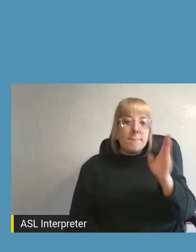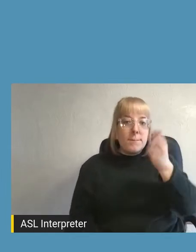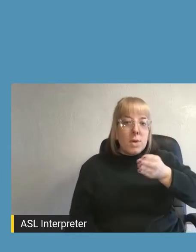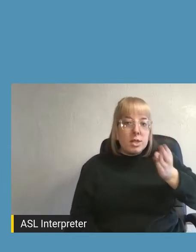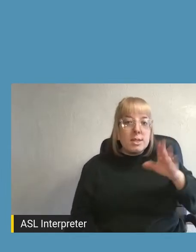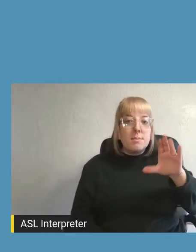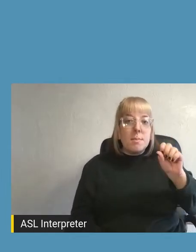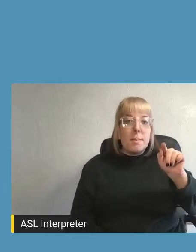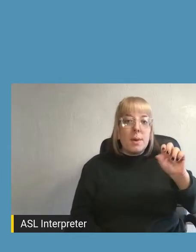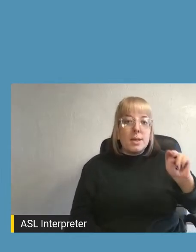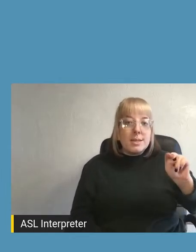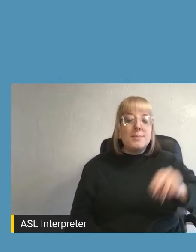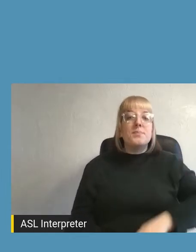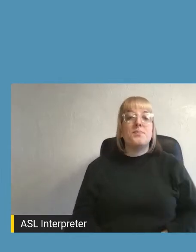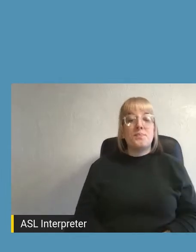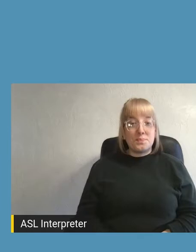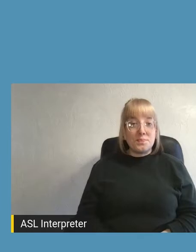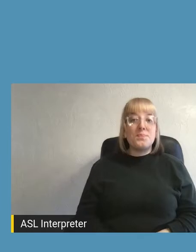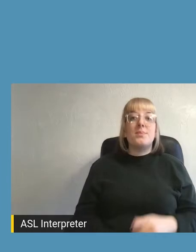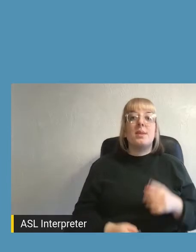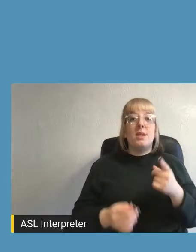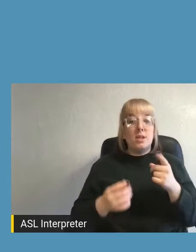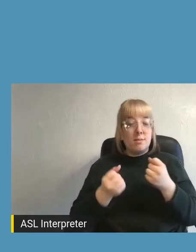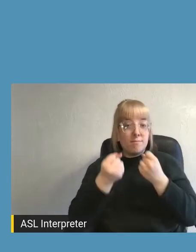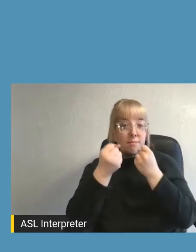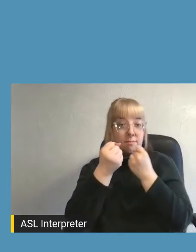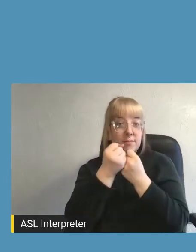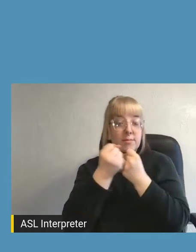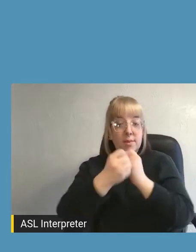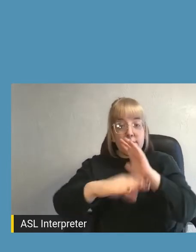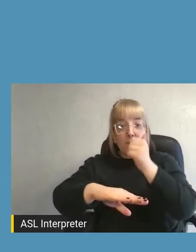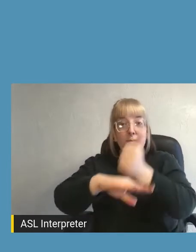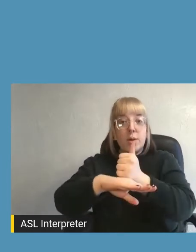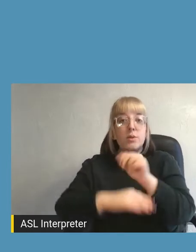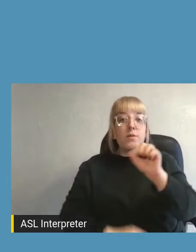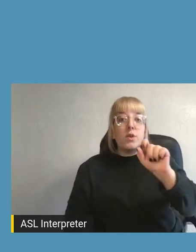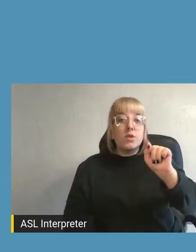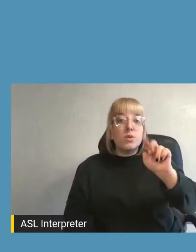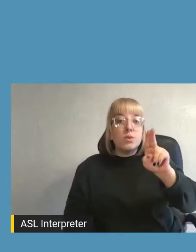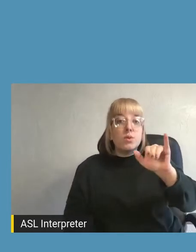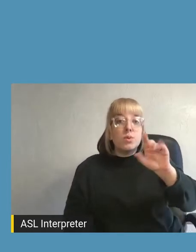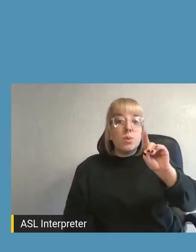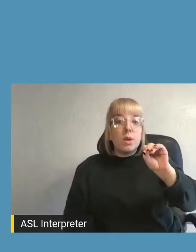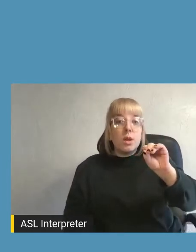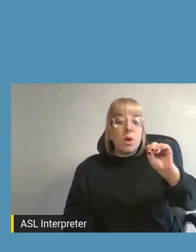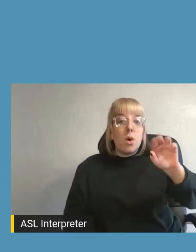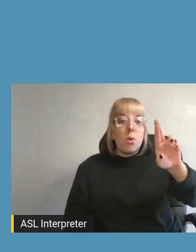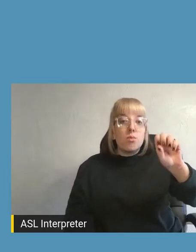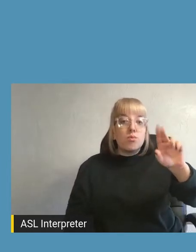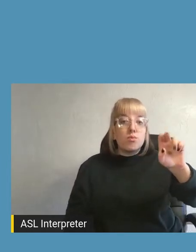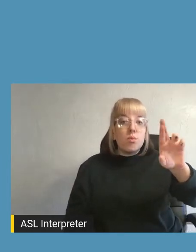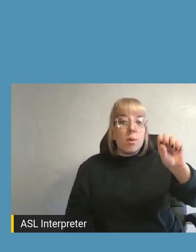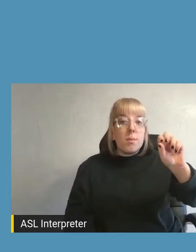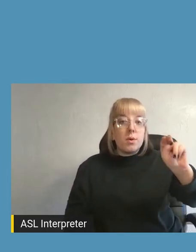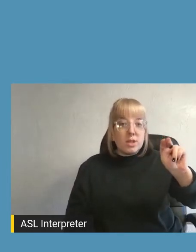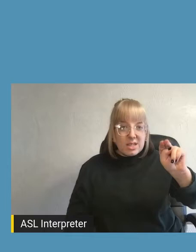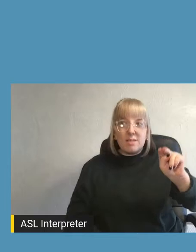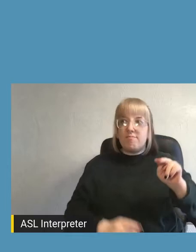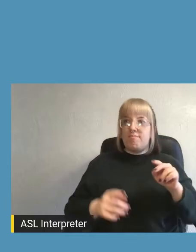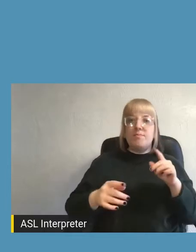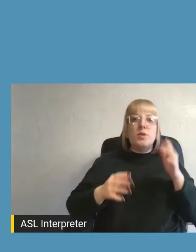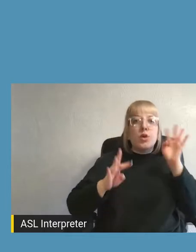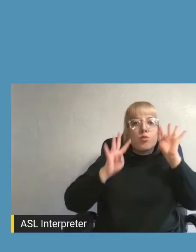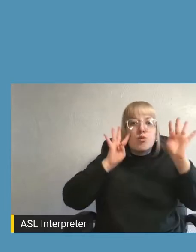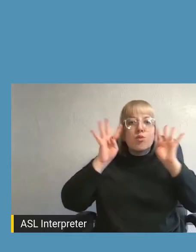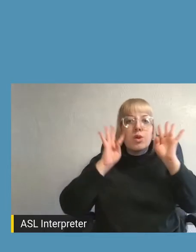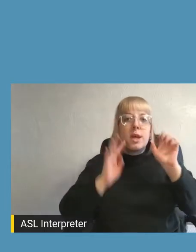GORE Place in Waltham, Massachusetts, as well as the founder of Studio Robertson, a creative project management studio based in Boston. For more